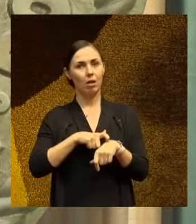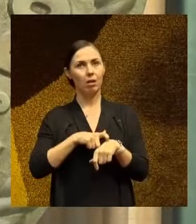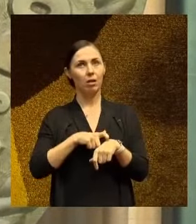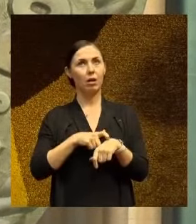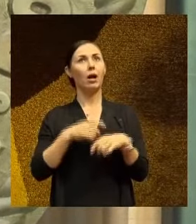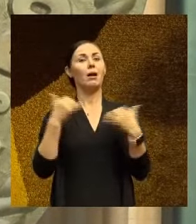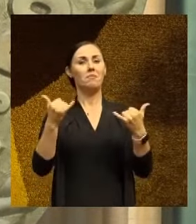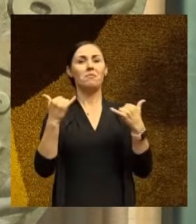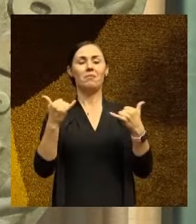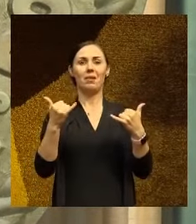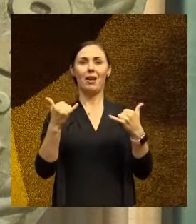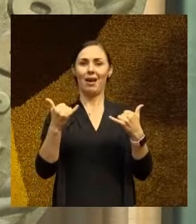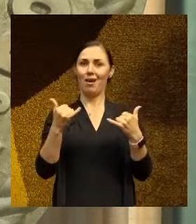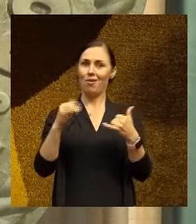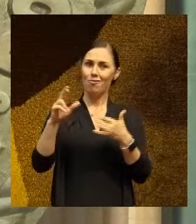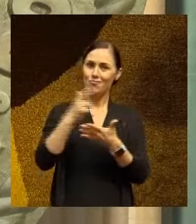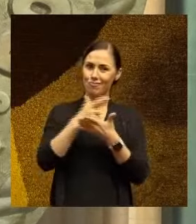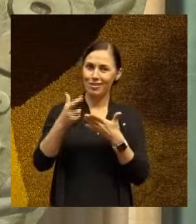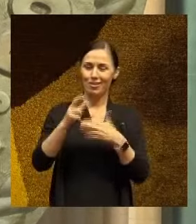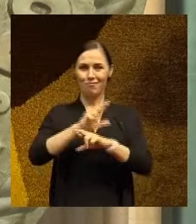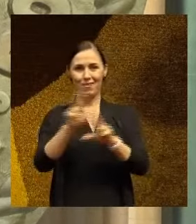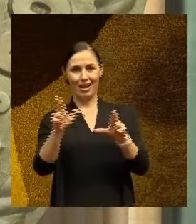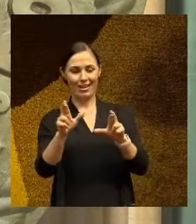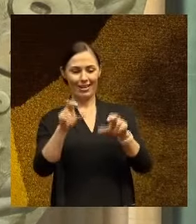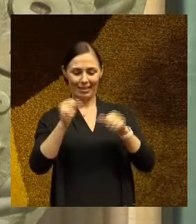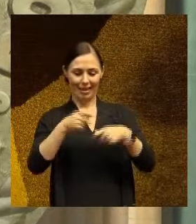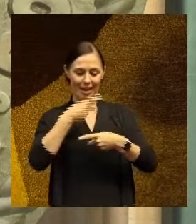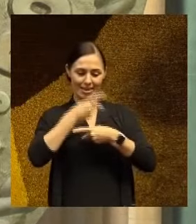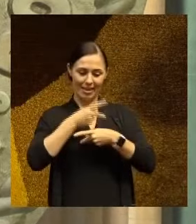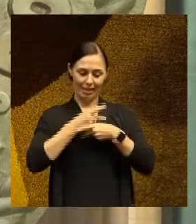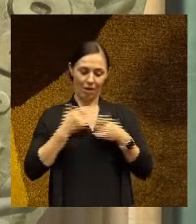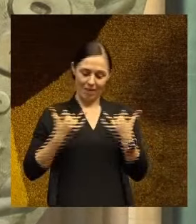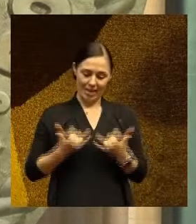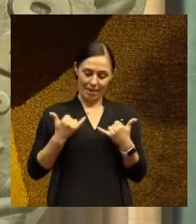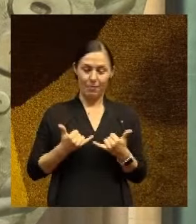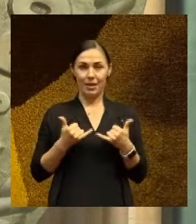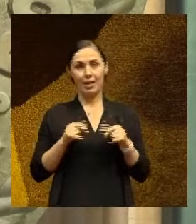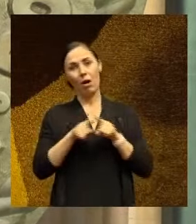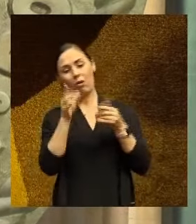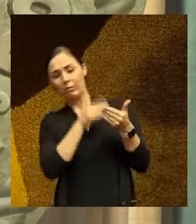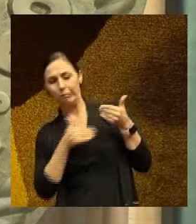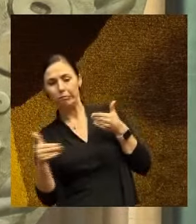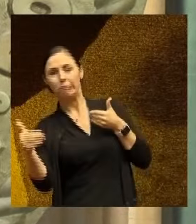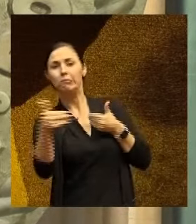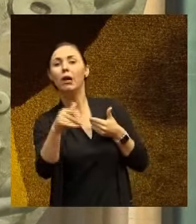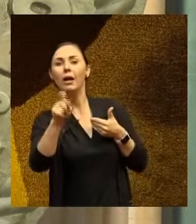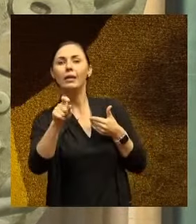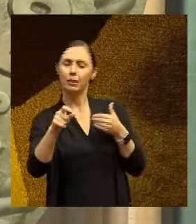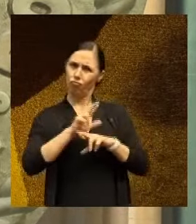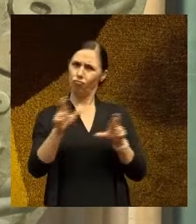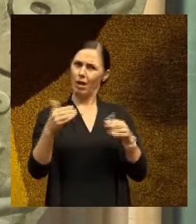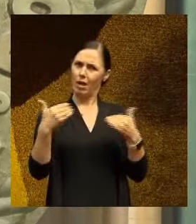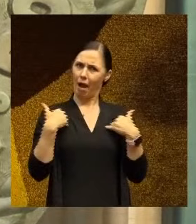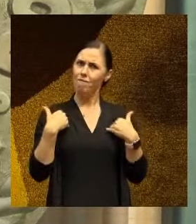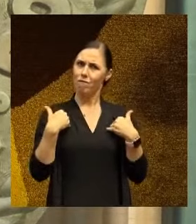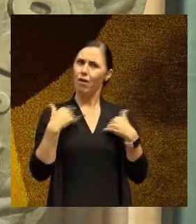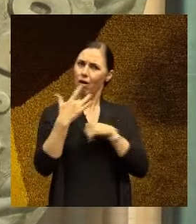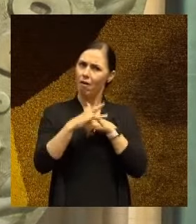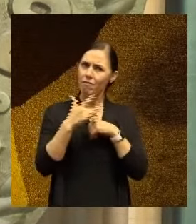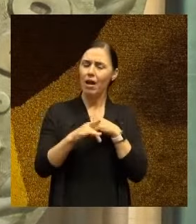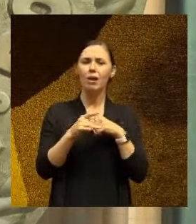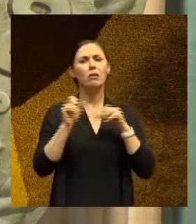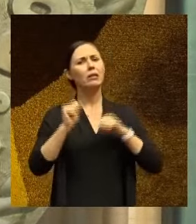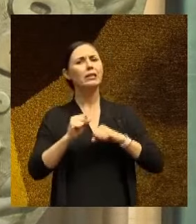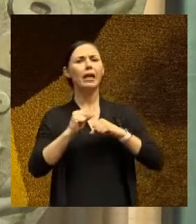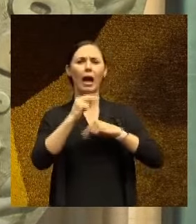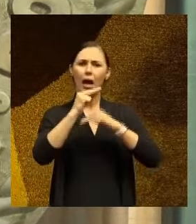to take care of both our immediate and long-term needs. We can rebuild the solid fiscal